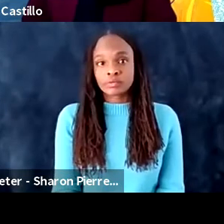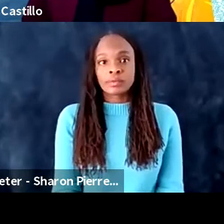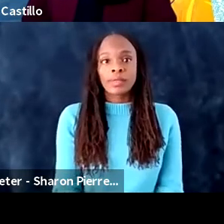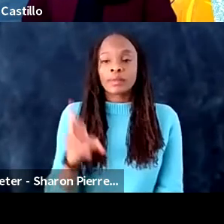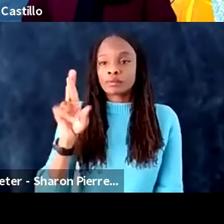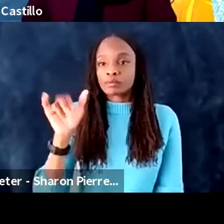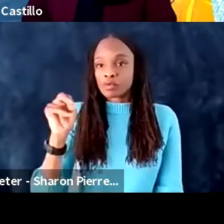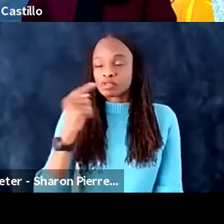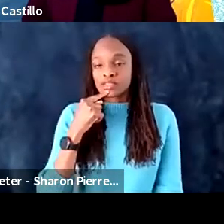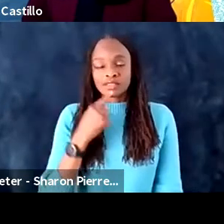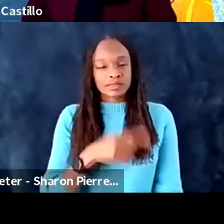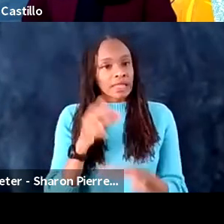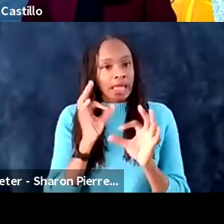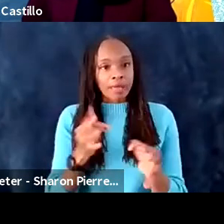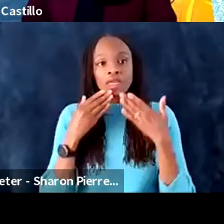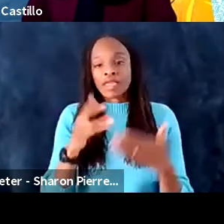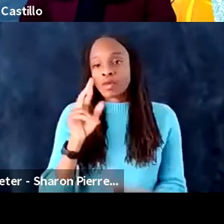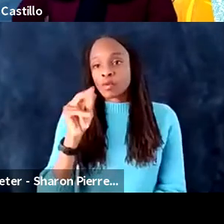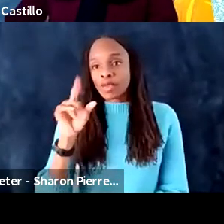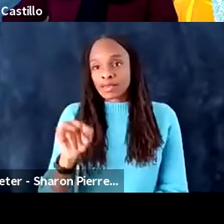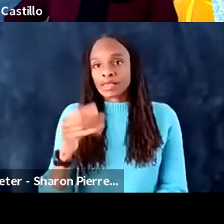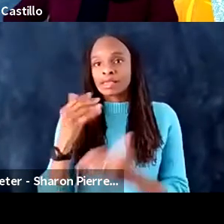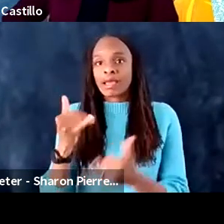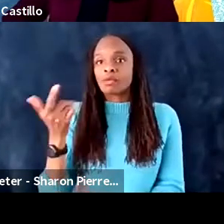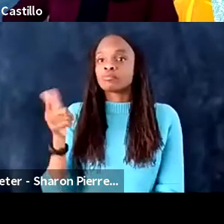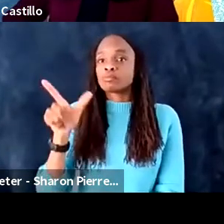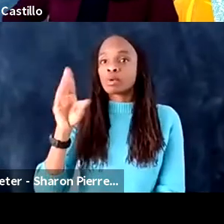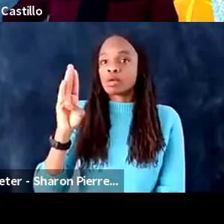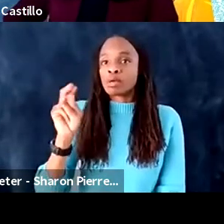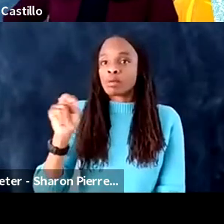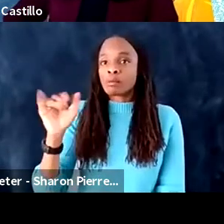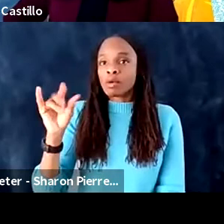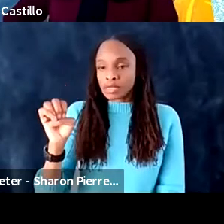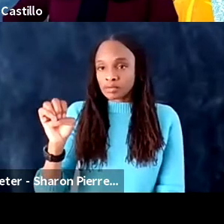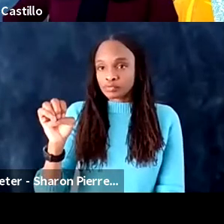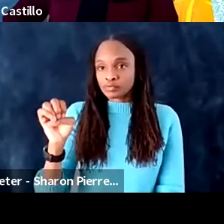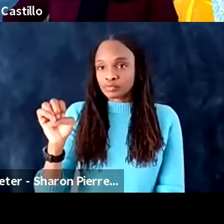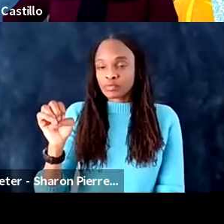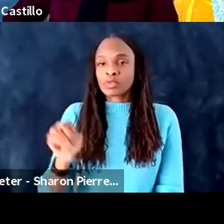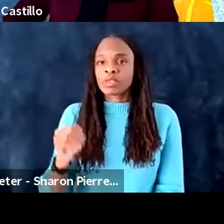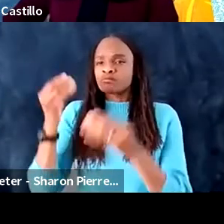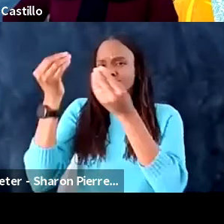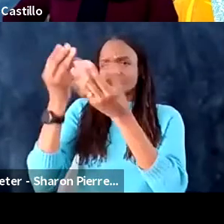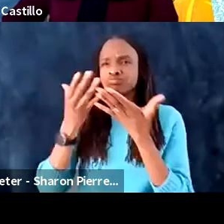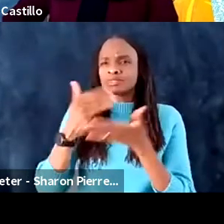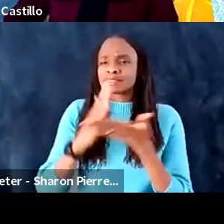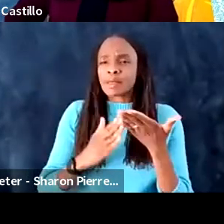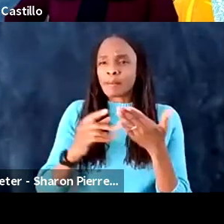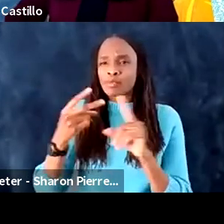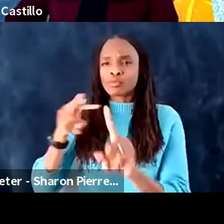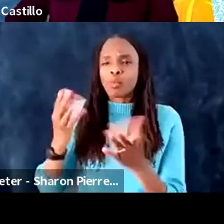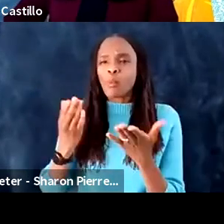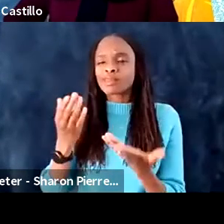Absolutely. Thank you, Randi. Now, Bonnie, if I can turn to you, I wanted you to give us some perspectives on what it's like to be